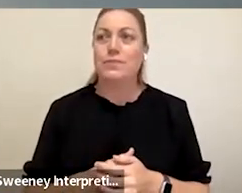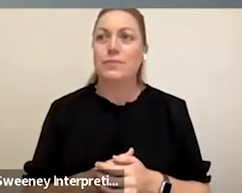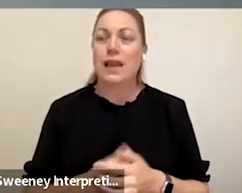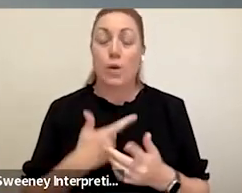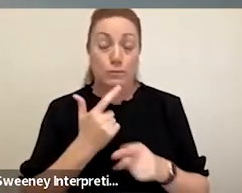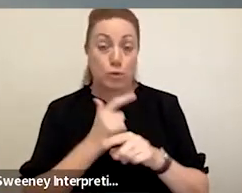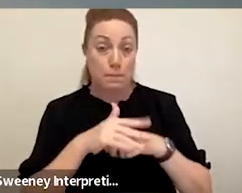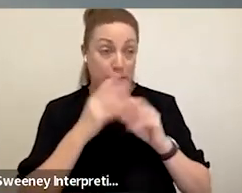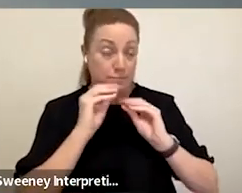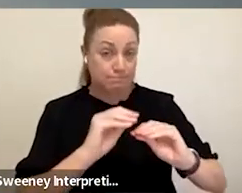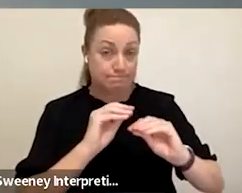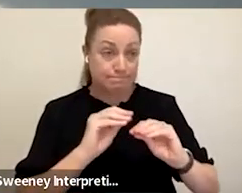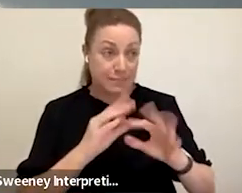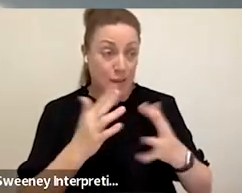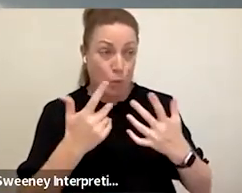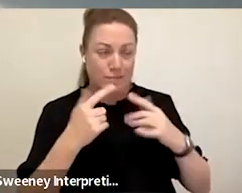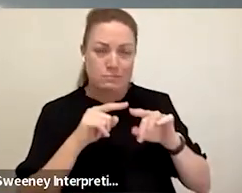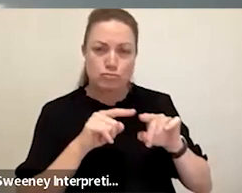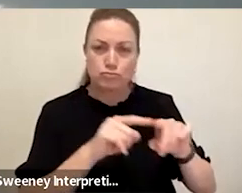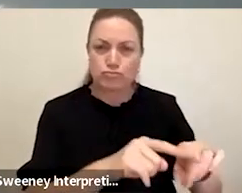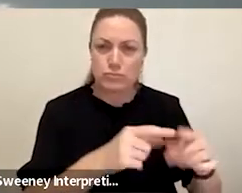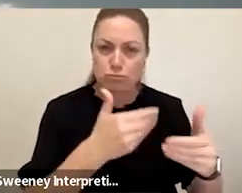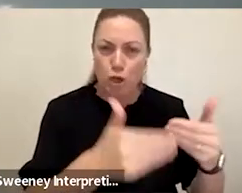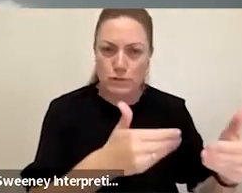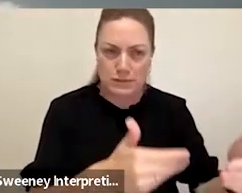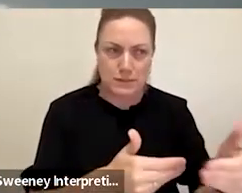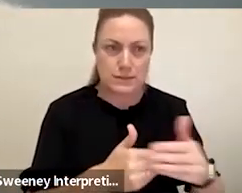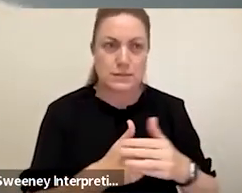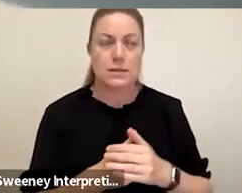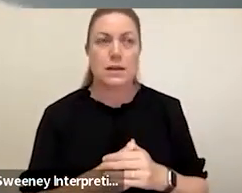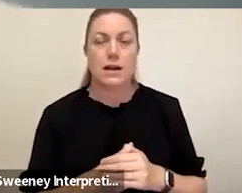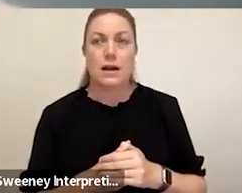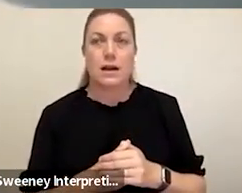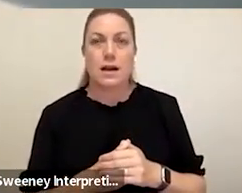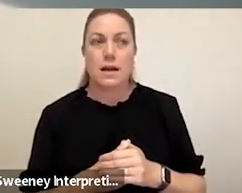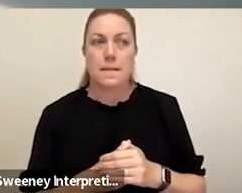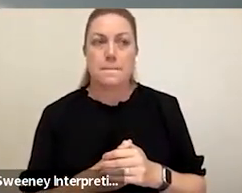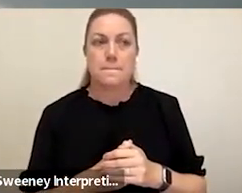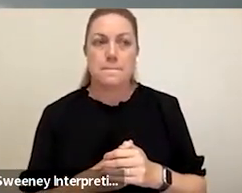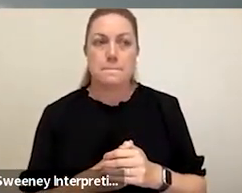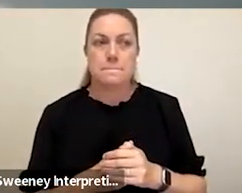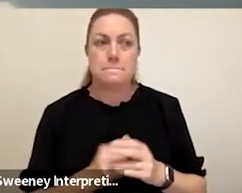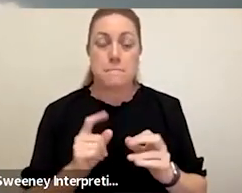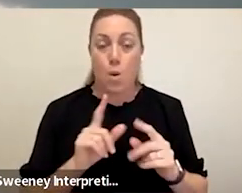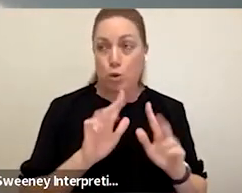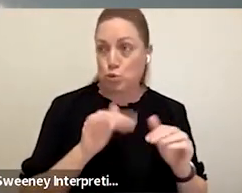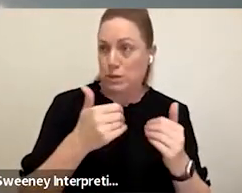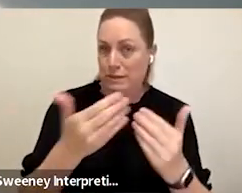we had streamlined the education process, but in no way we've streamlined what you then go out and bring to your